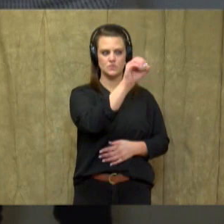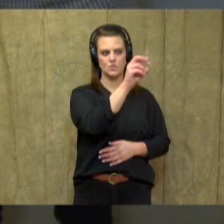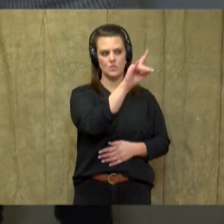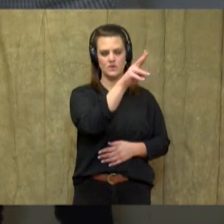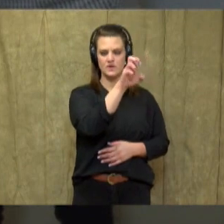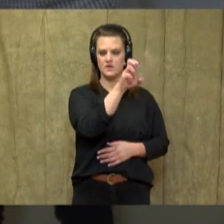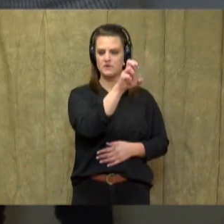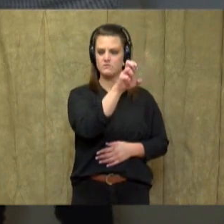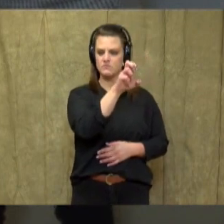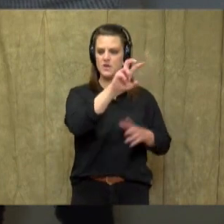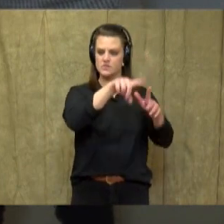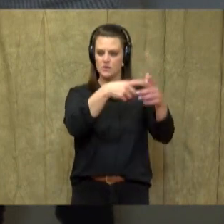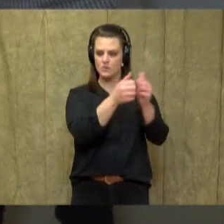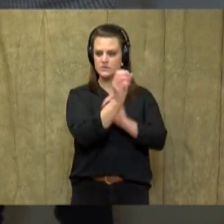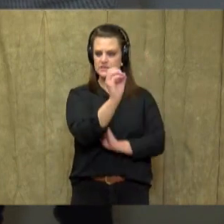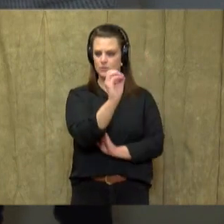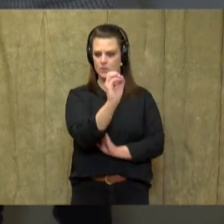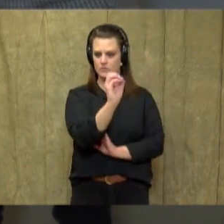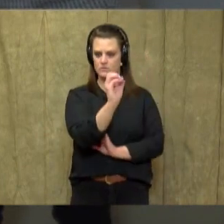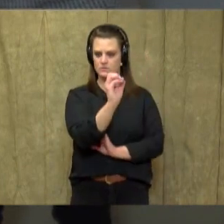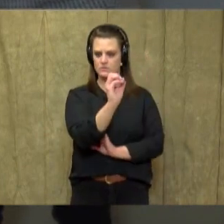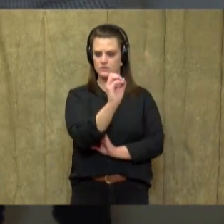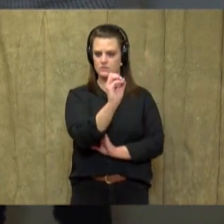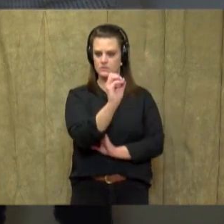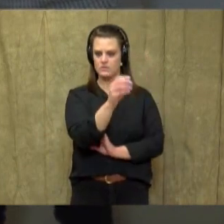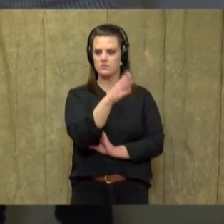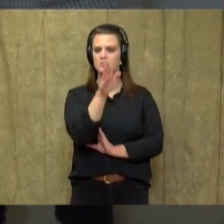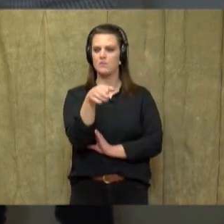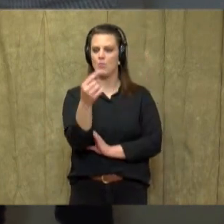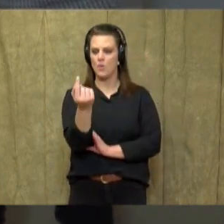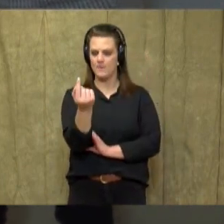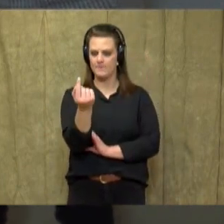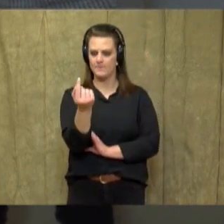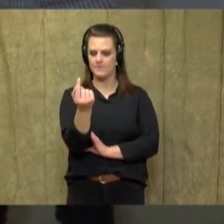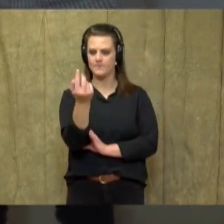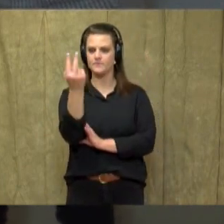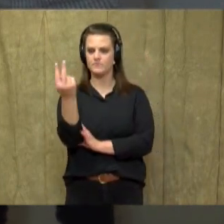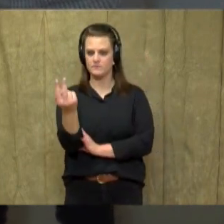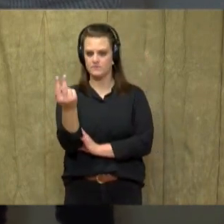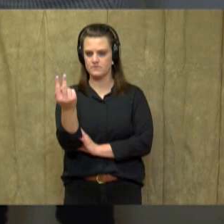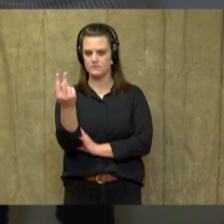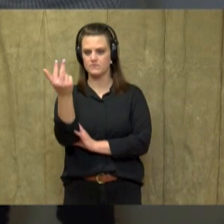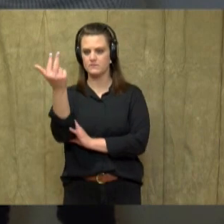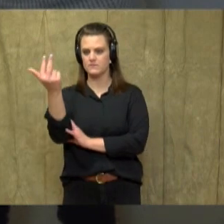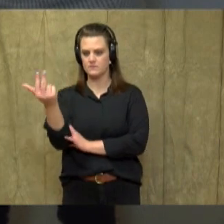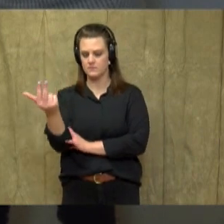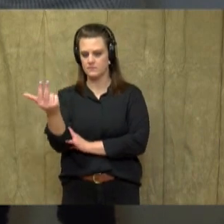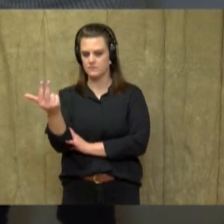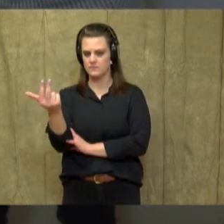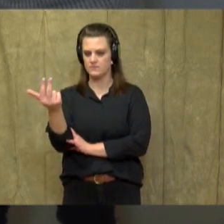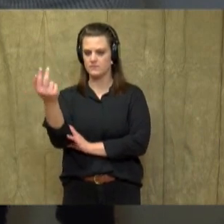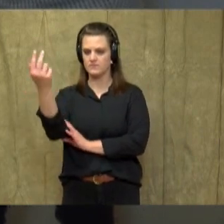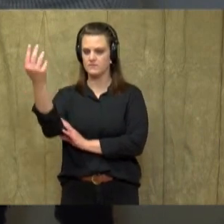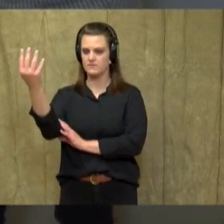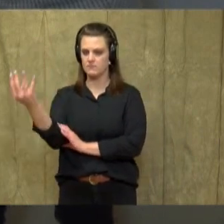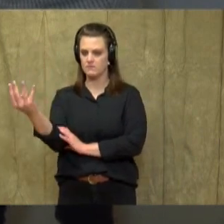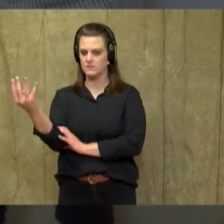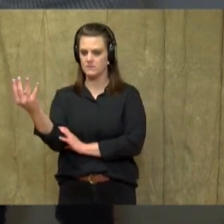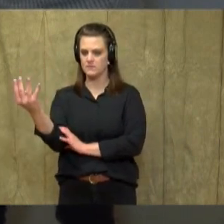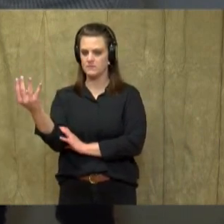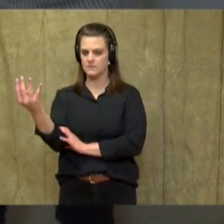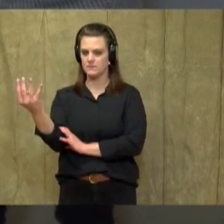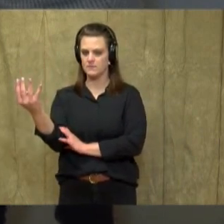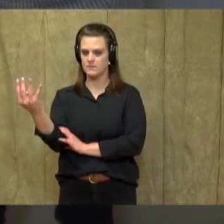coordinates? We start at 0, then we go 1, 2, 3,